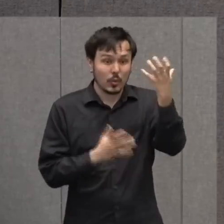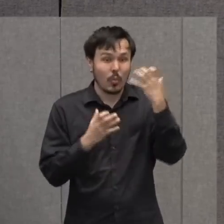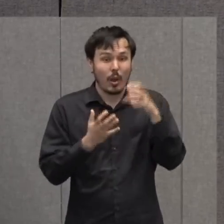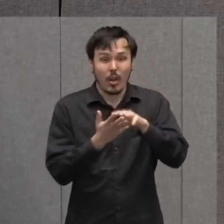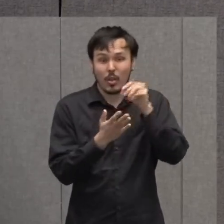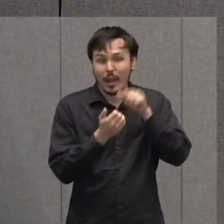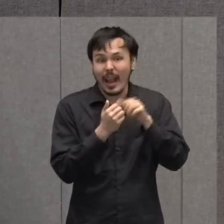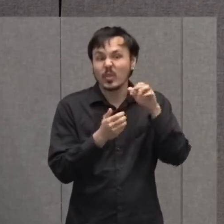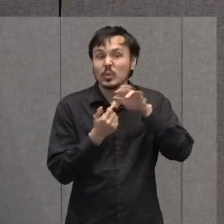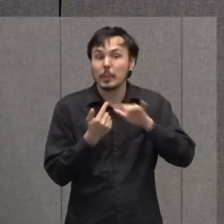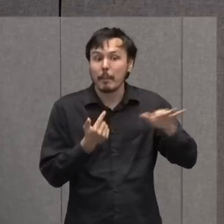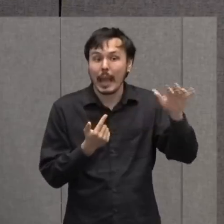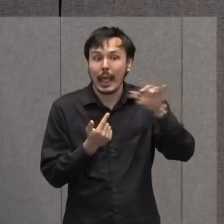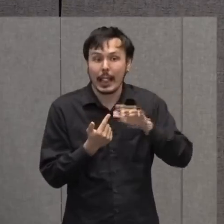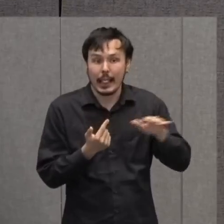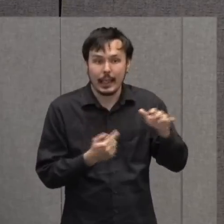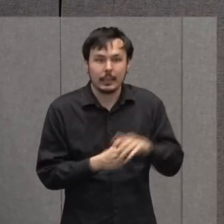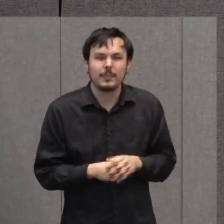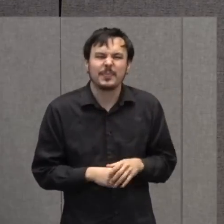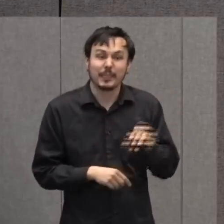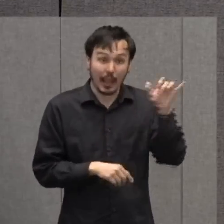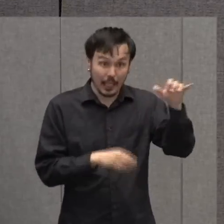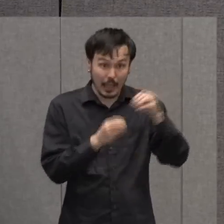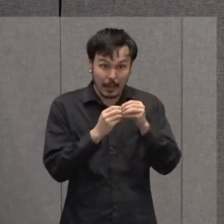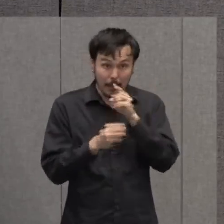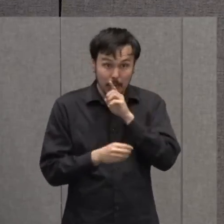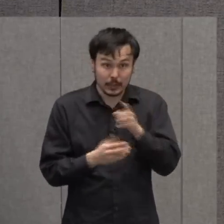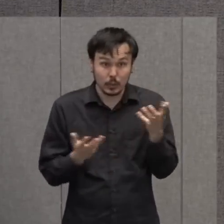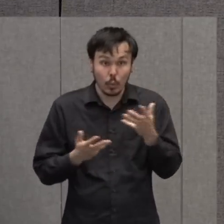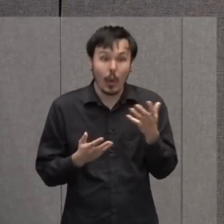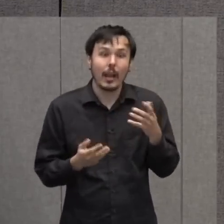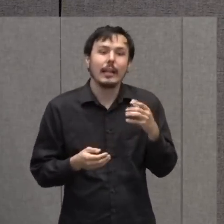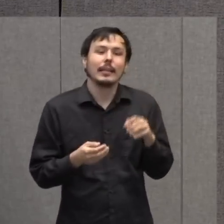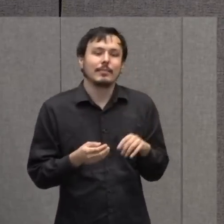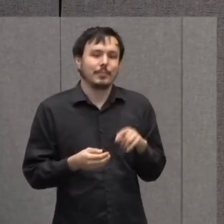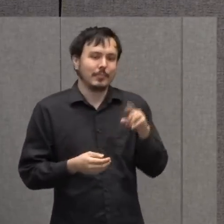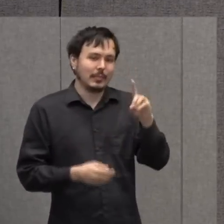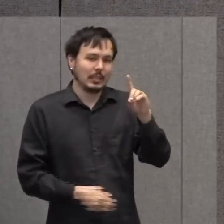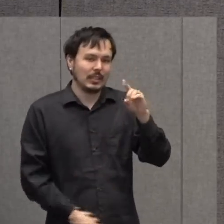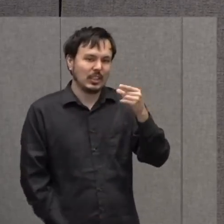numbers, digits. So what's that number? 4. Digit 4.